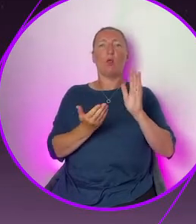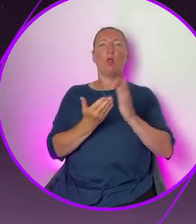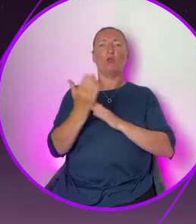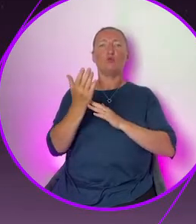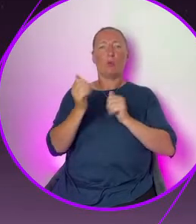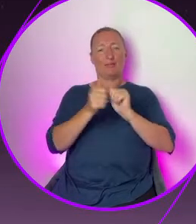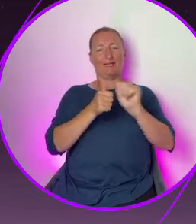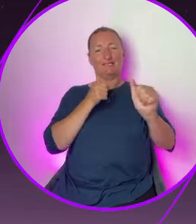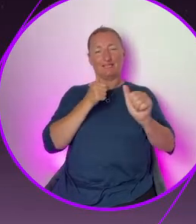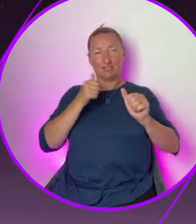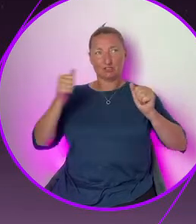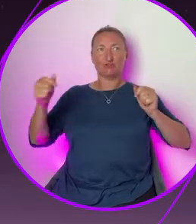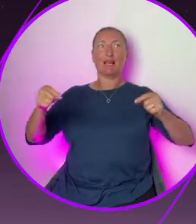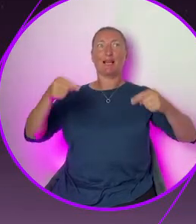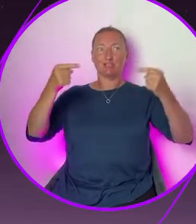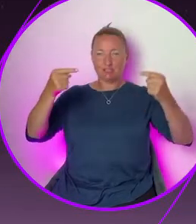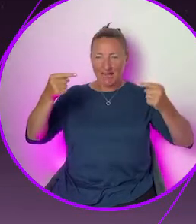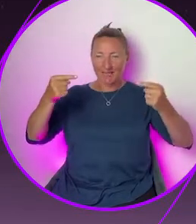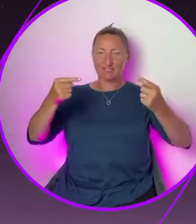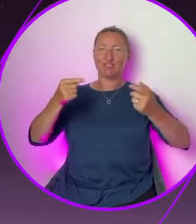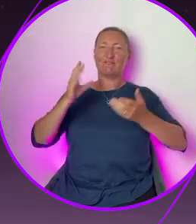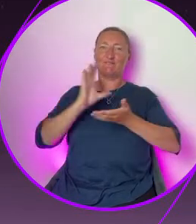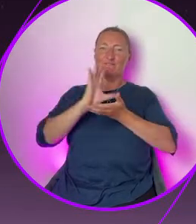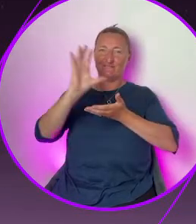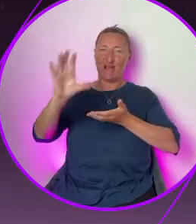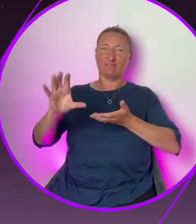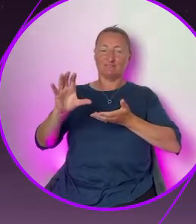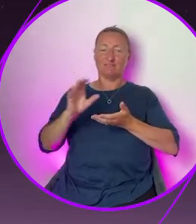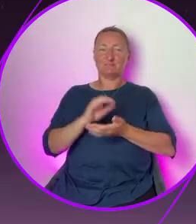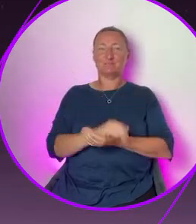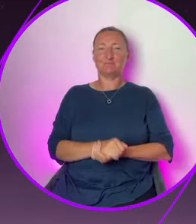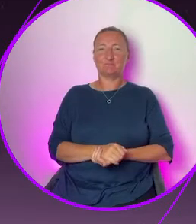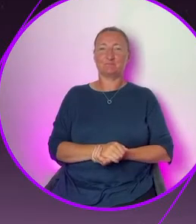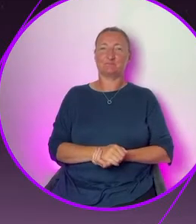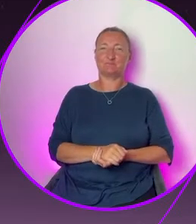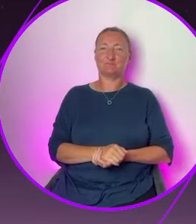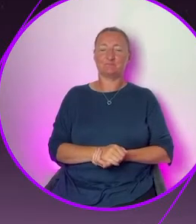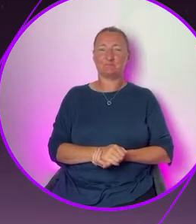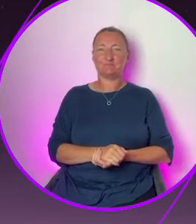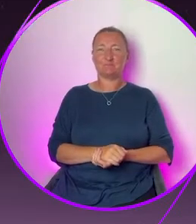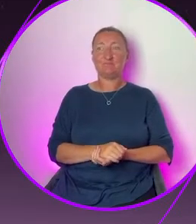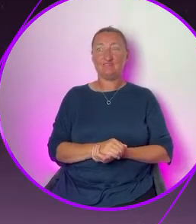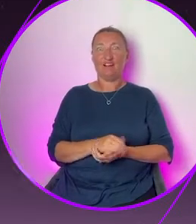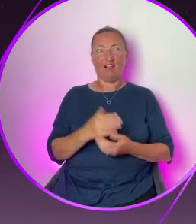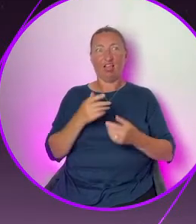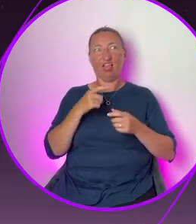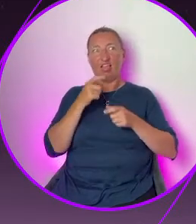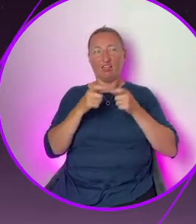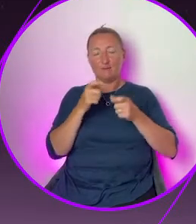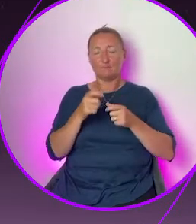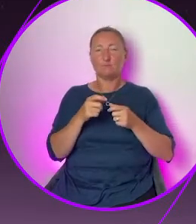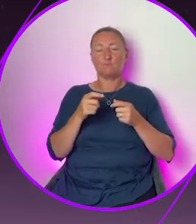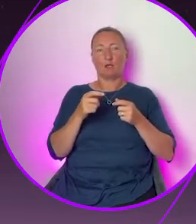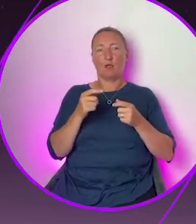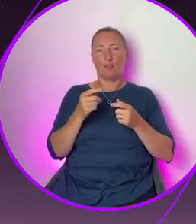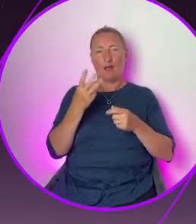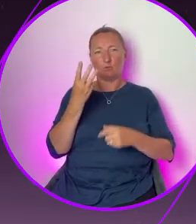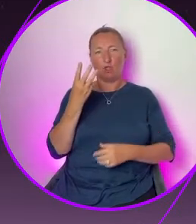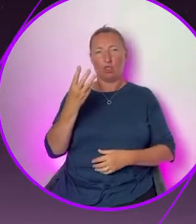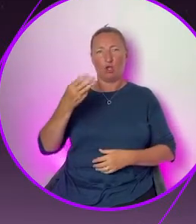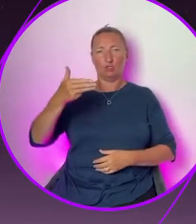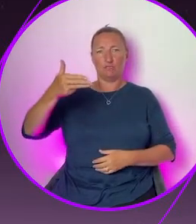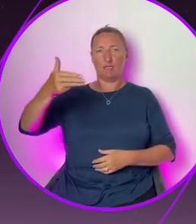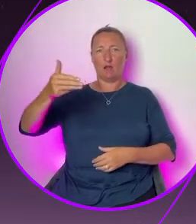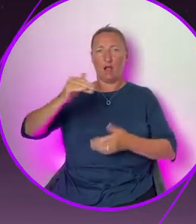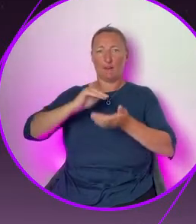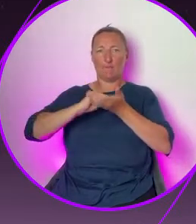Strategy Challenge Fund. So many, I knew I was going to be able to say that right, which in total invested just over £39